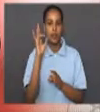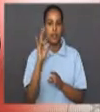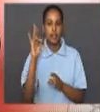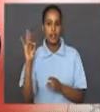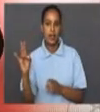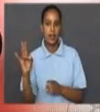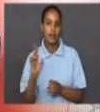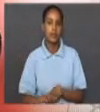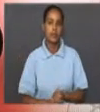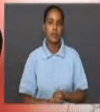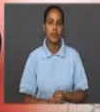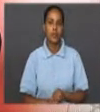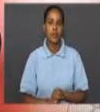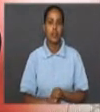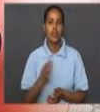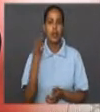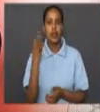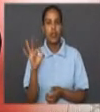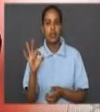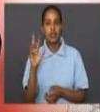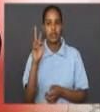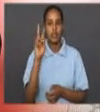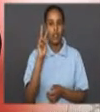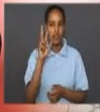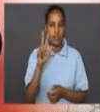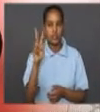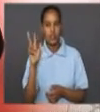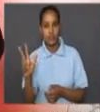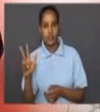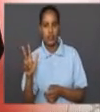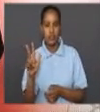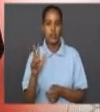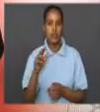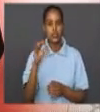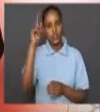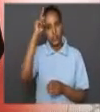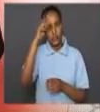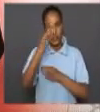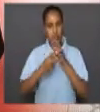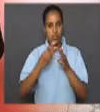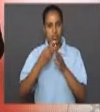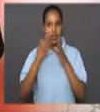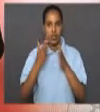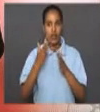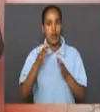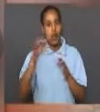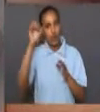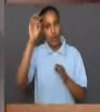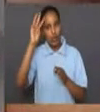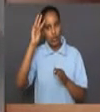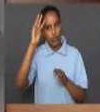1877. In 1933, the German scientist Otto